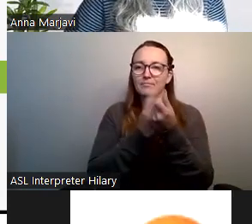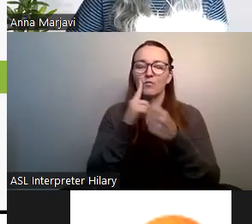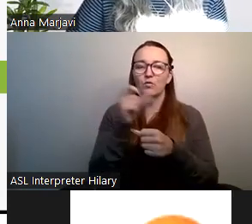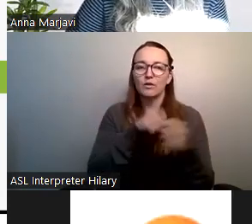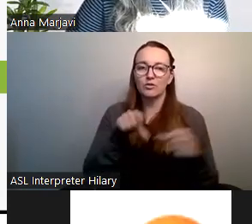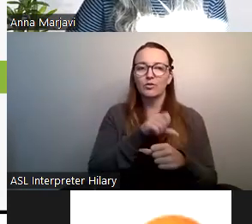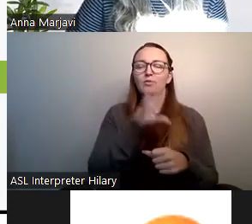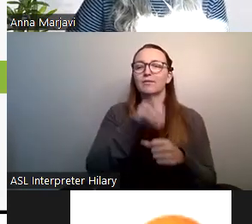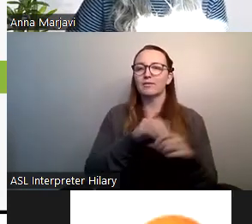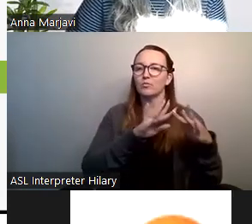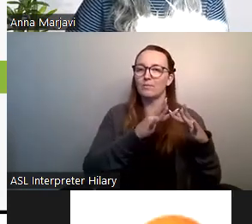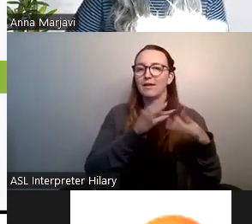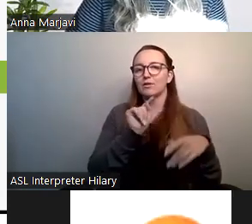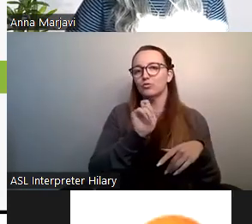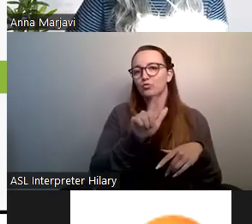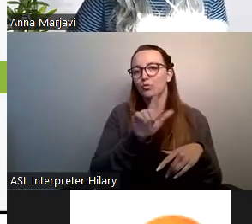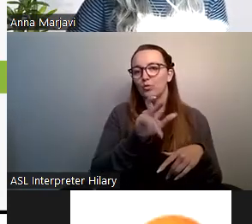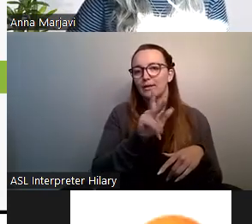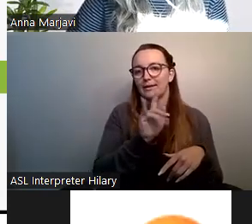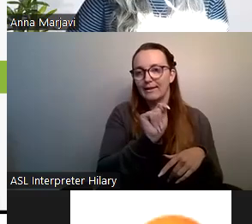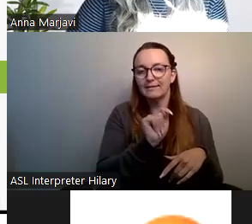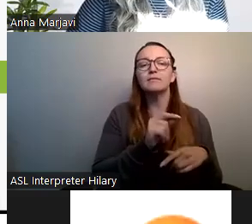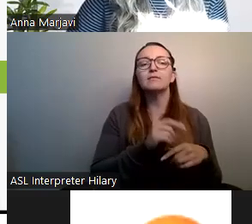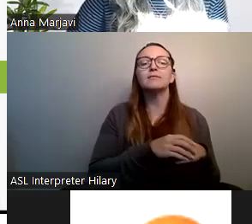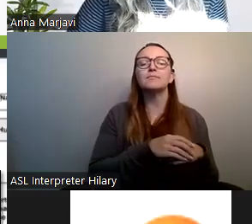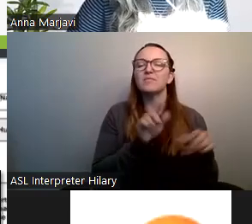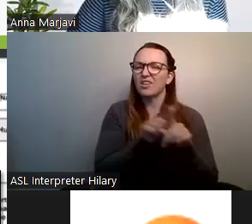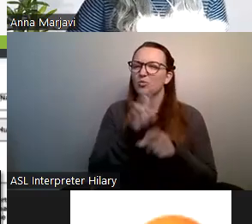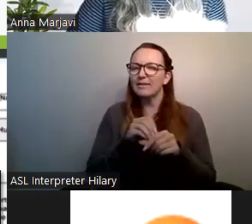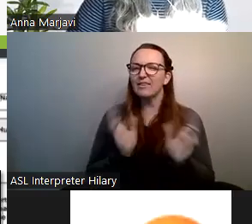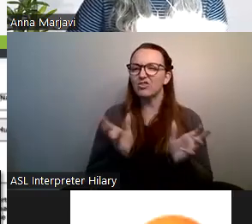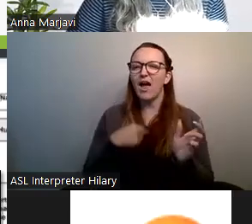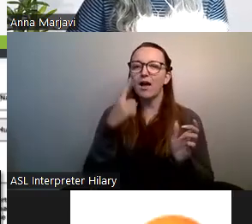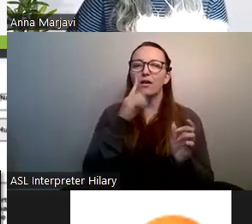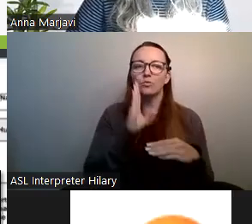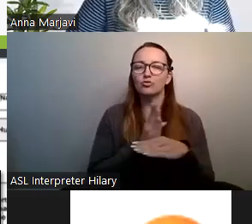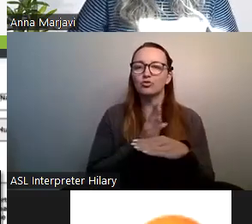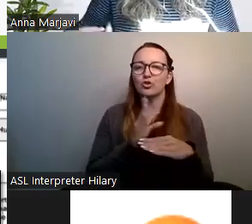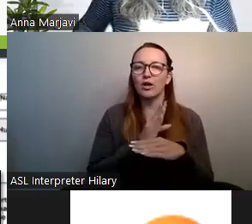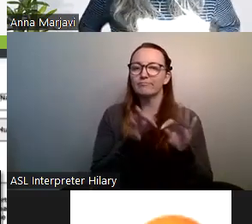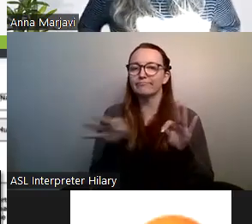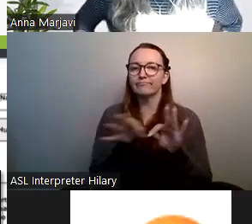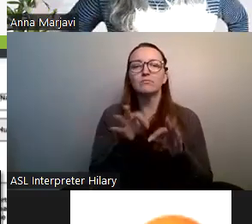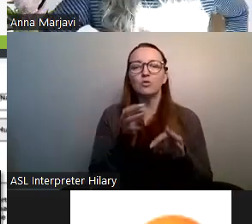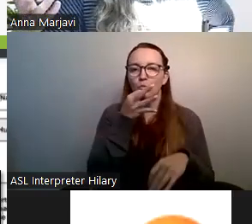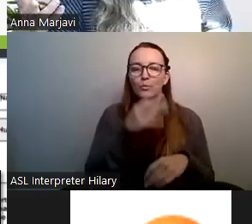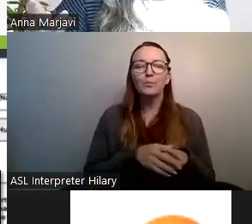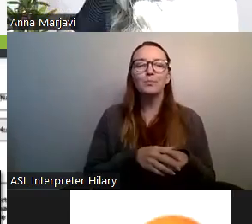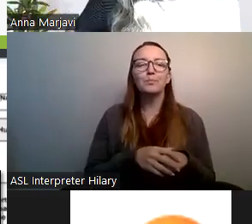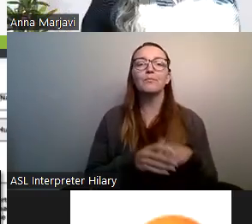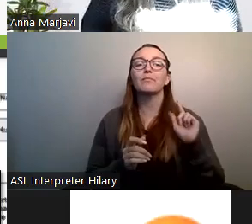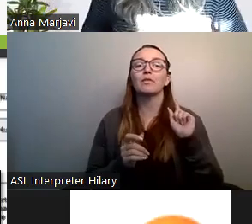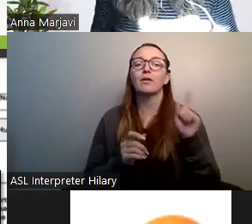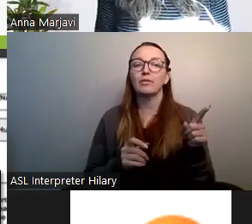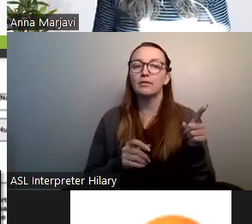toolkit. Next slide, please. And also it'll be in the chat. I think we're gonna share the chat, a link in the chat in just a moment. And this is the